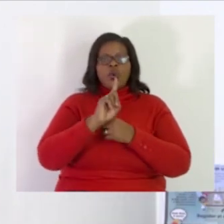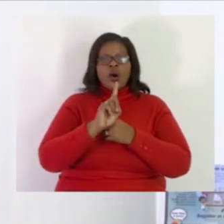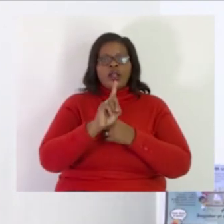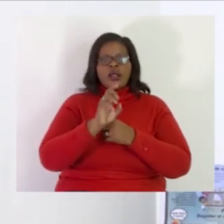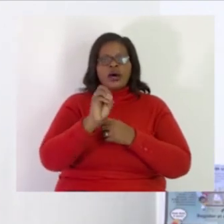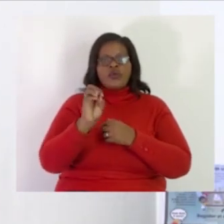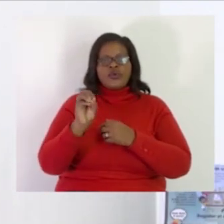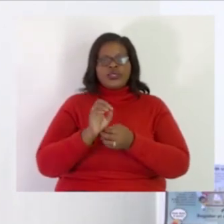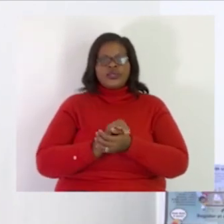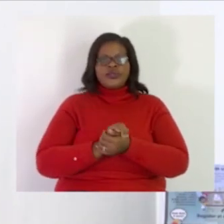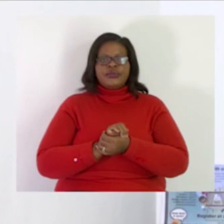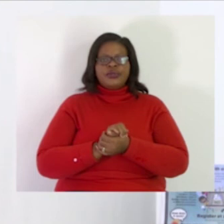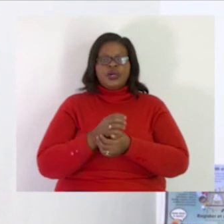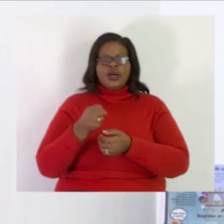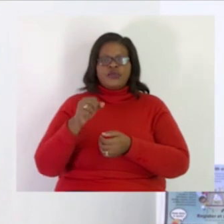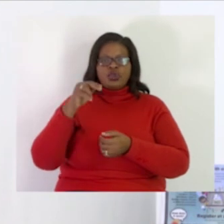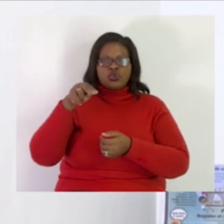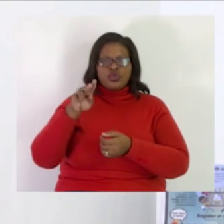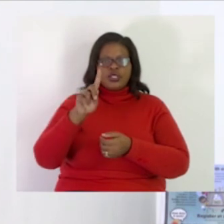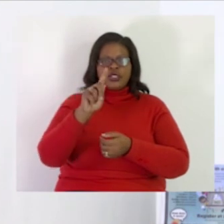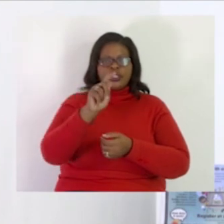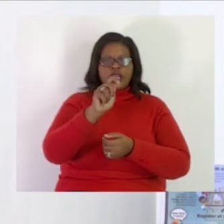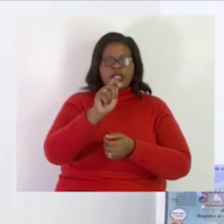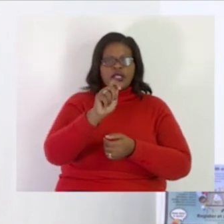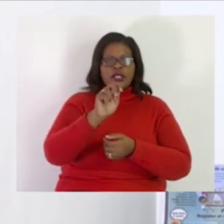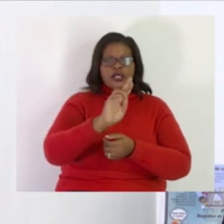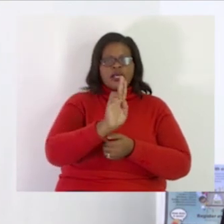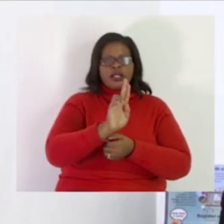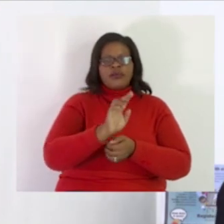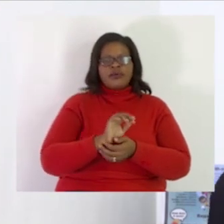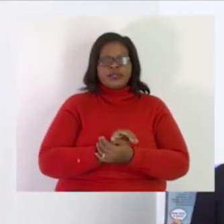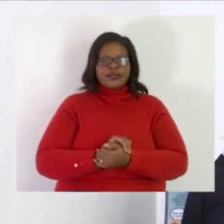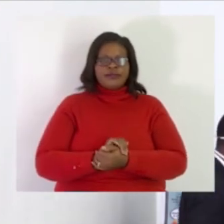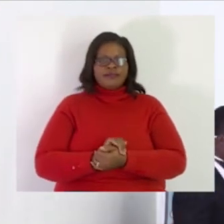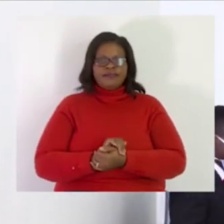We have a unit, we have a 10, we have 100.